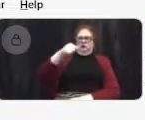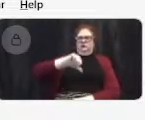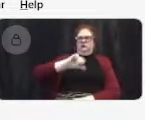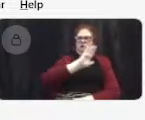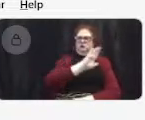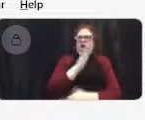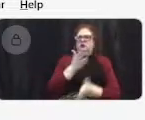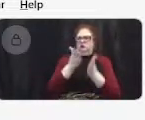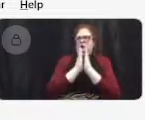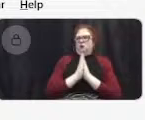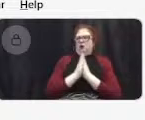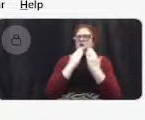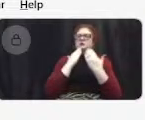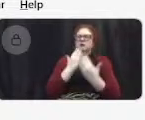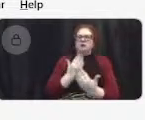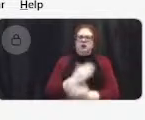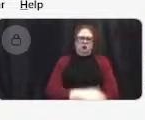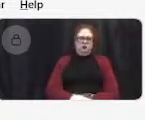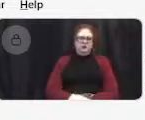you. Thank you.